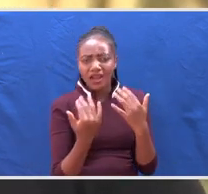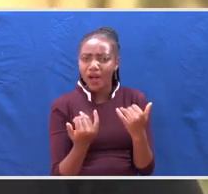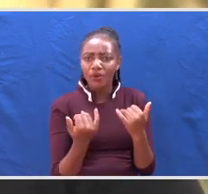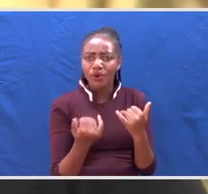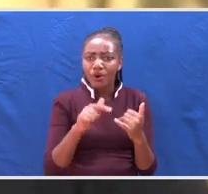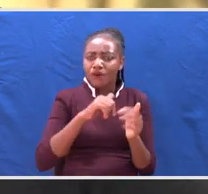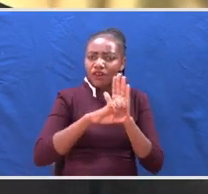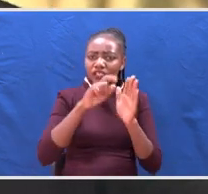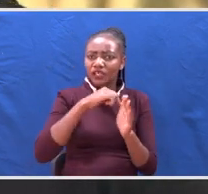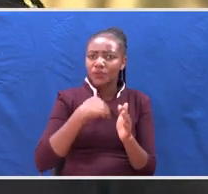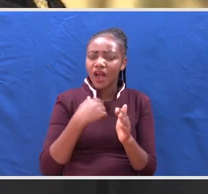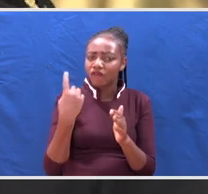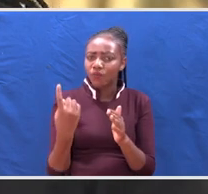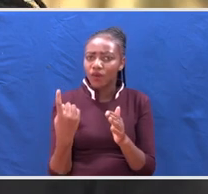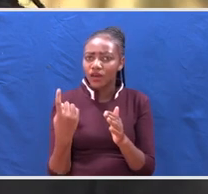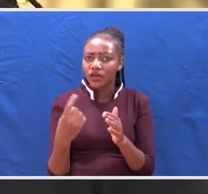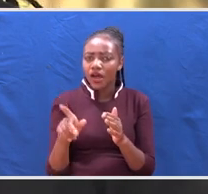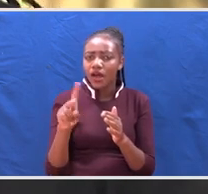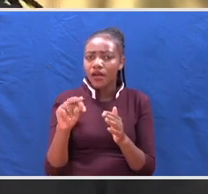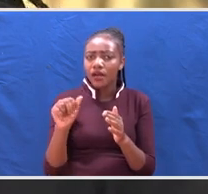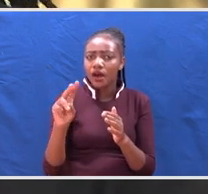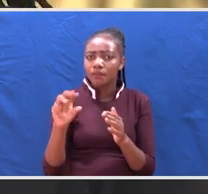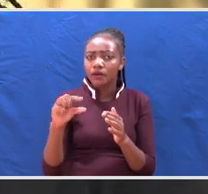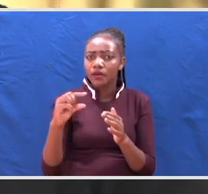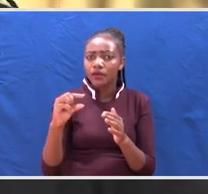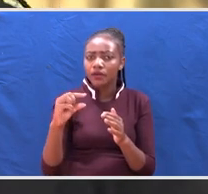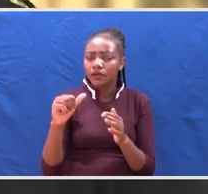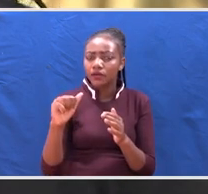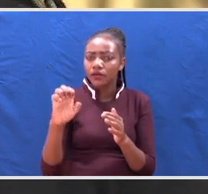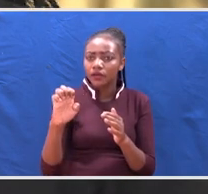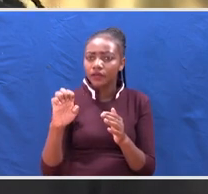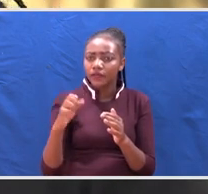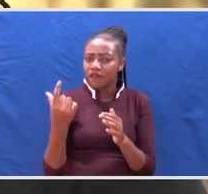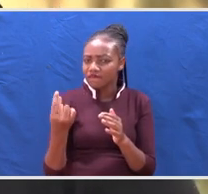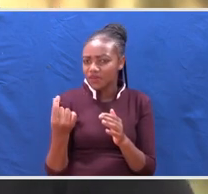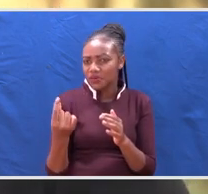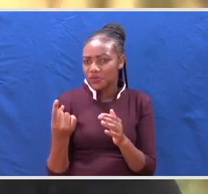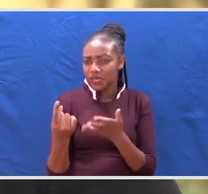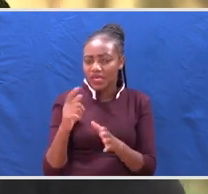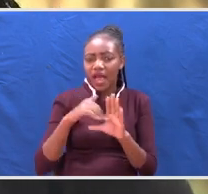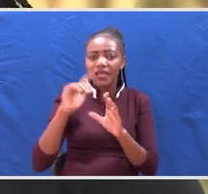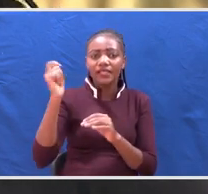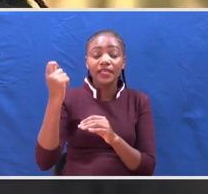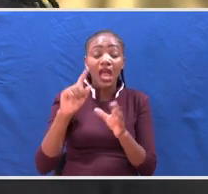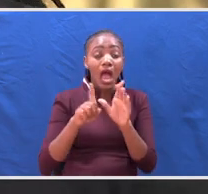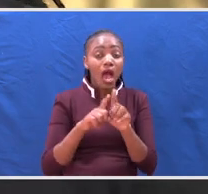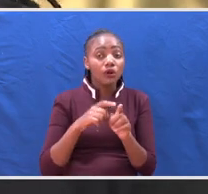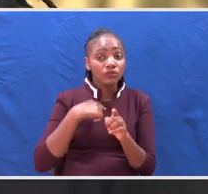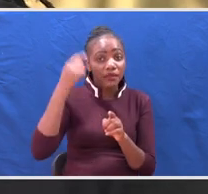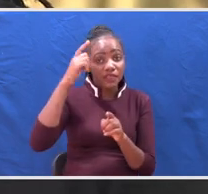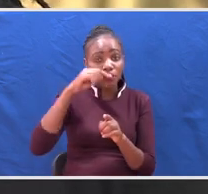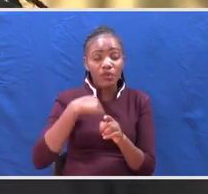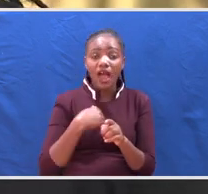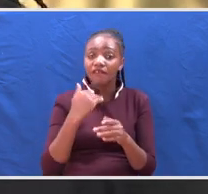we have one species called the lamagaya. We have very few individuals remaining in Kenya. I think there are less than